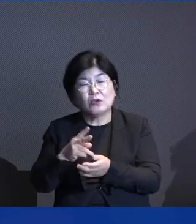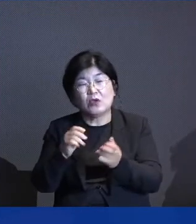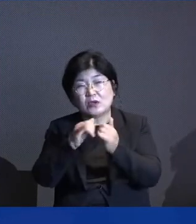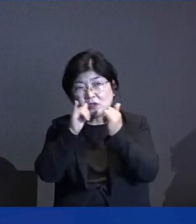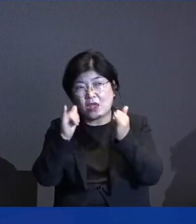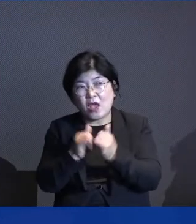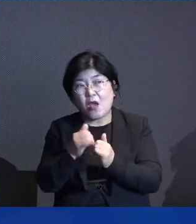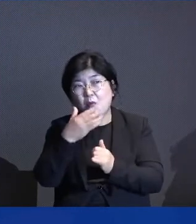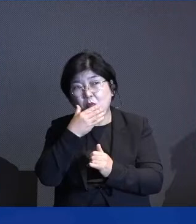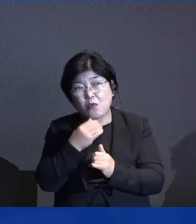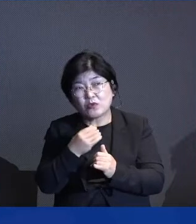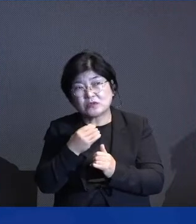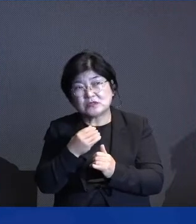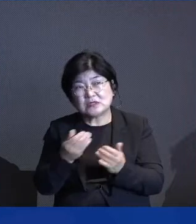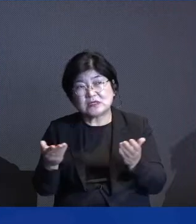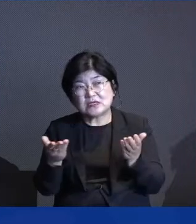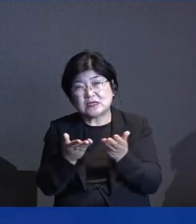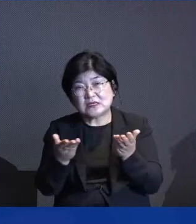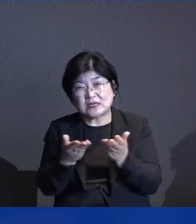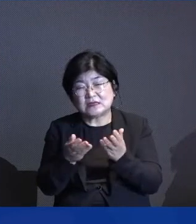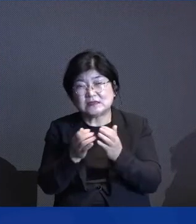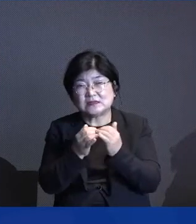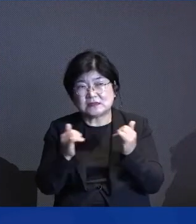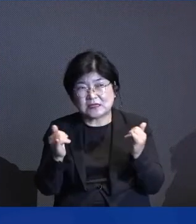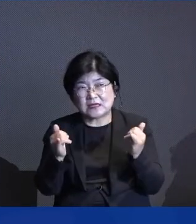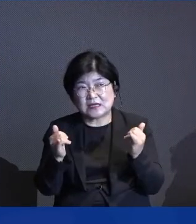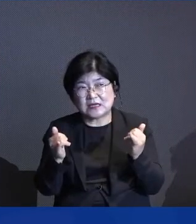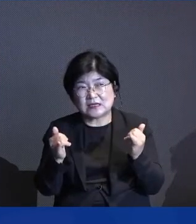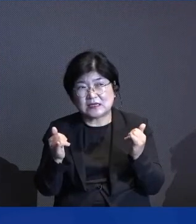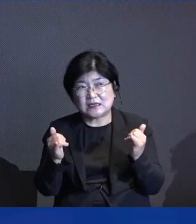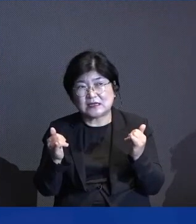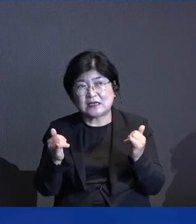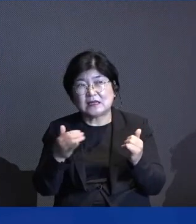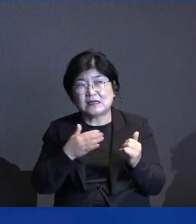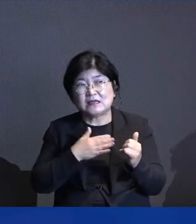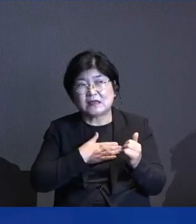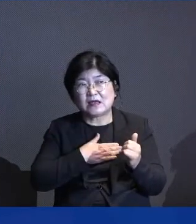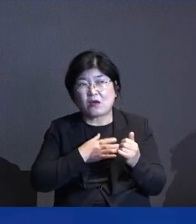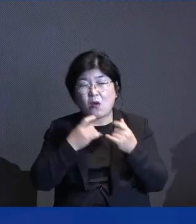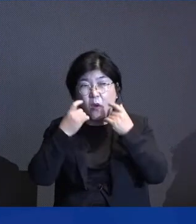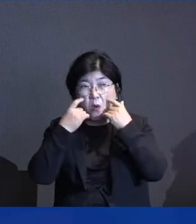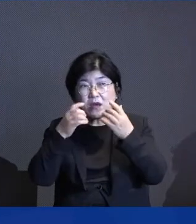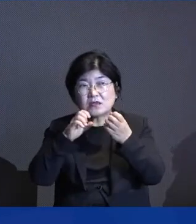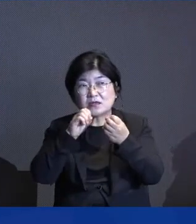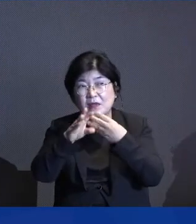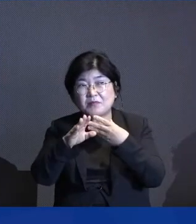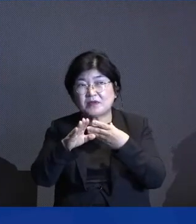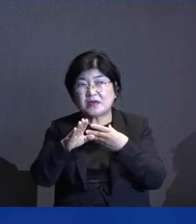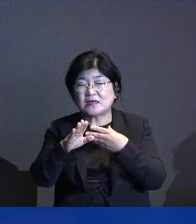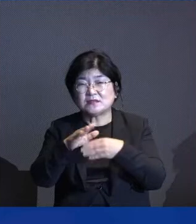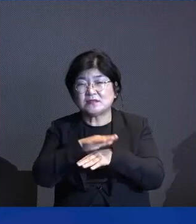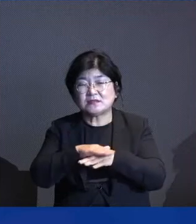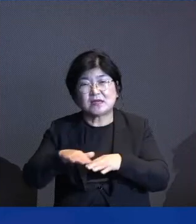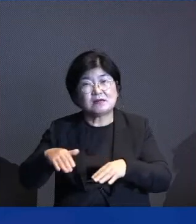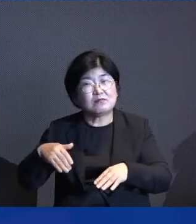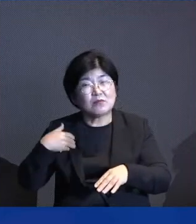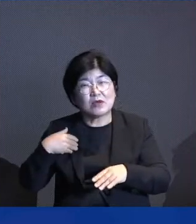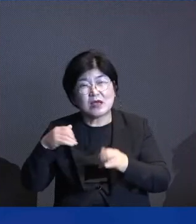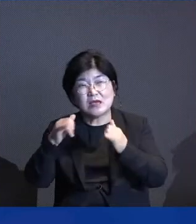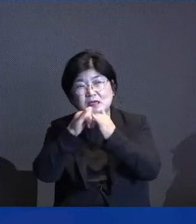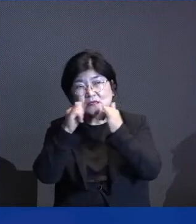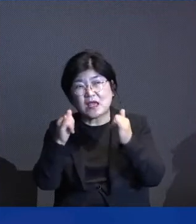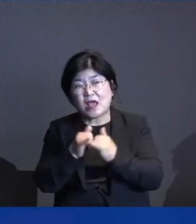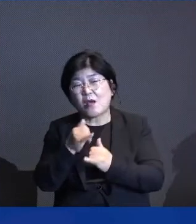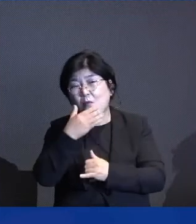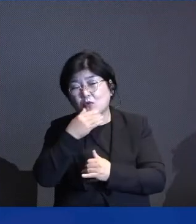I don't know. I don't have the correct answer to this, but I think we need to be more